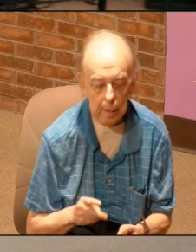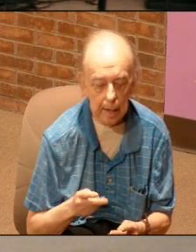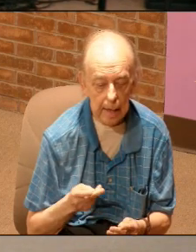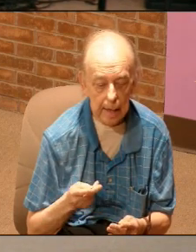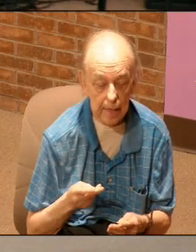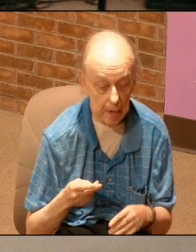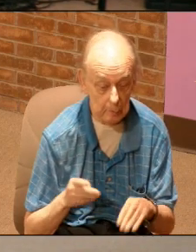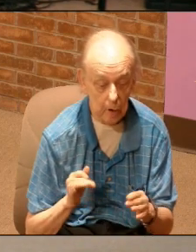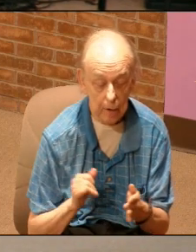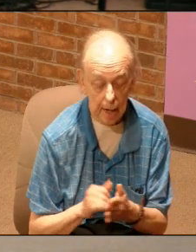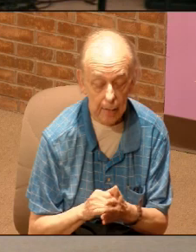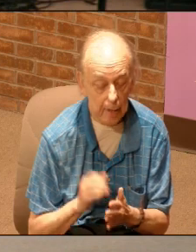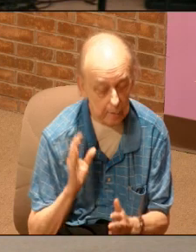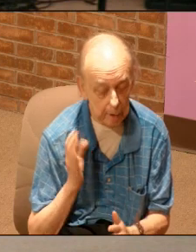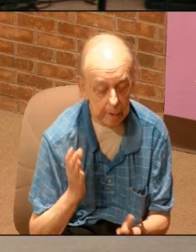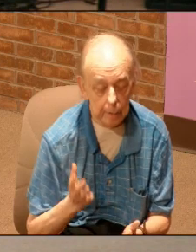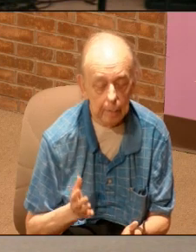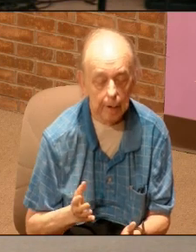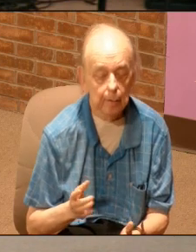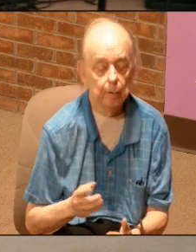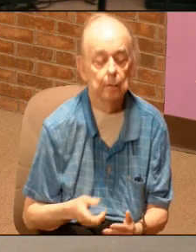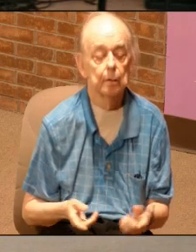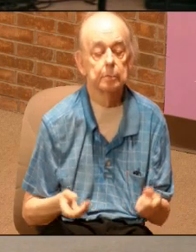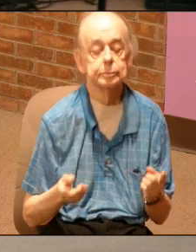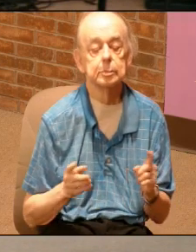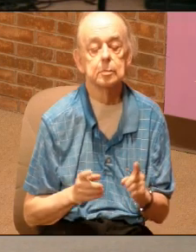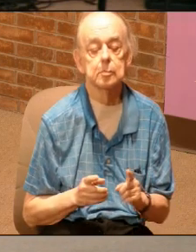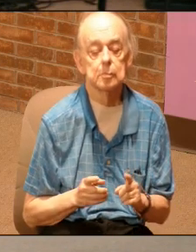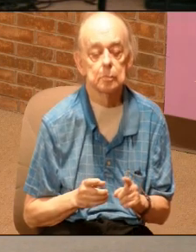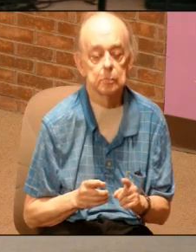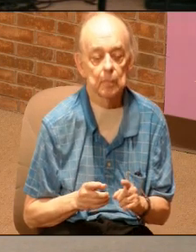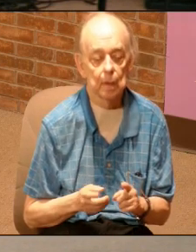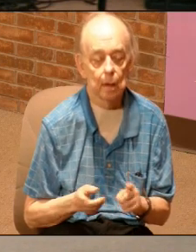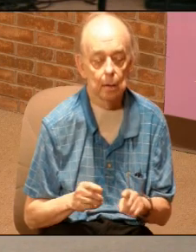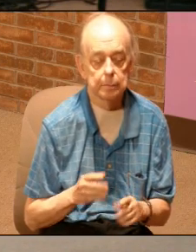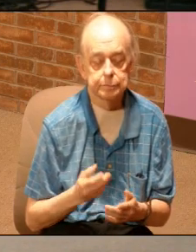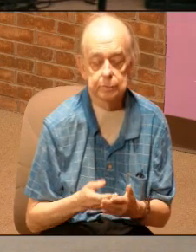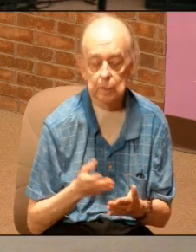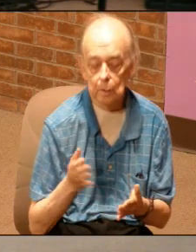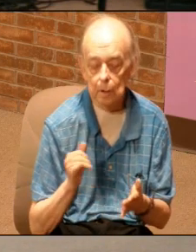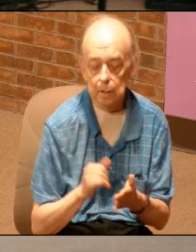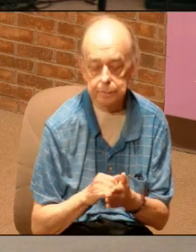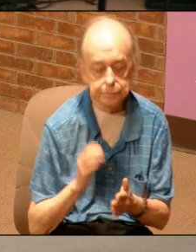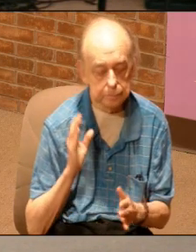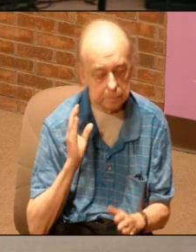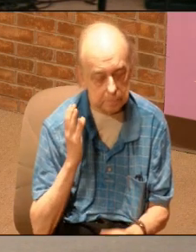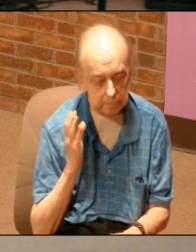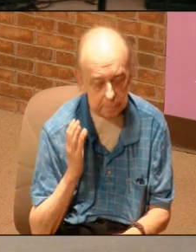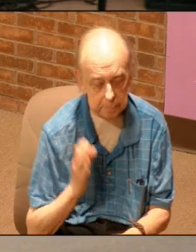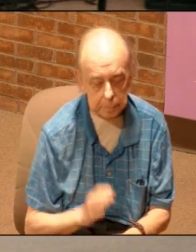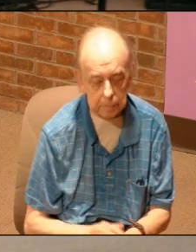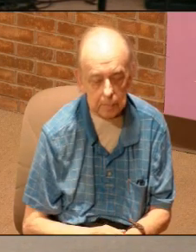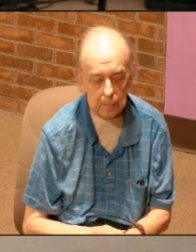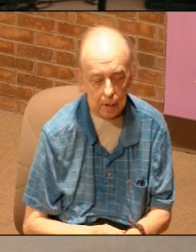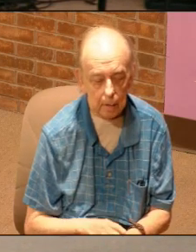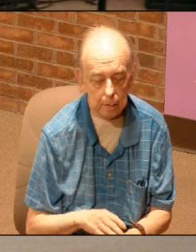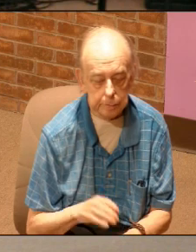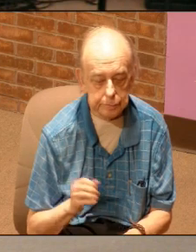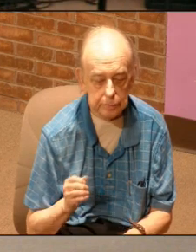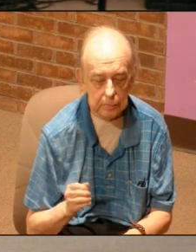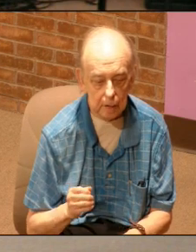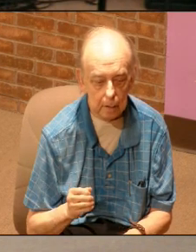out. And so what ended up happening was, when they bought it out, they